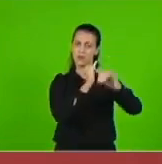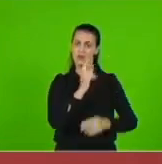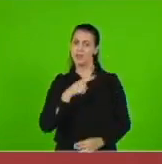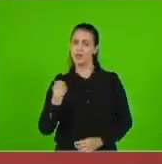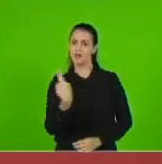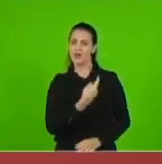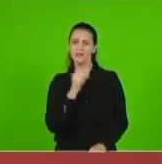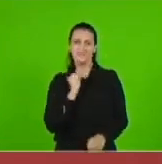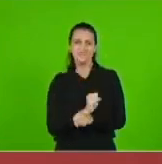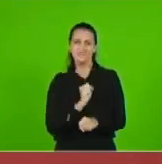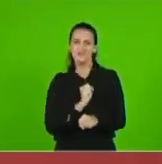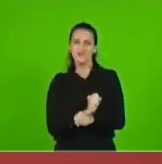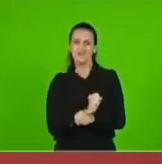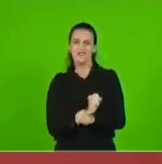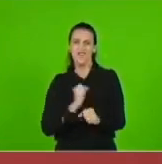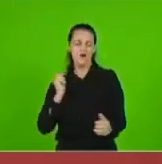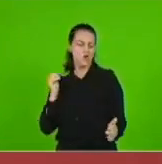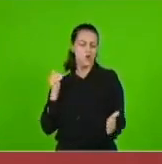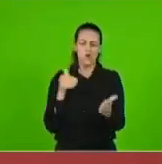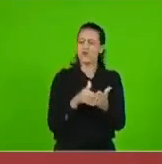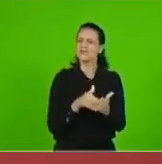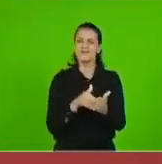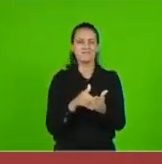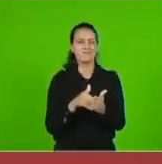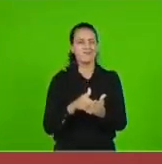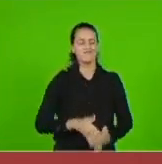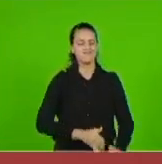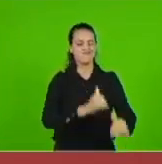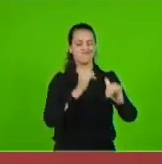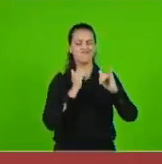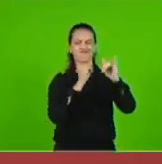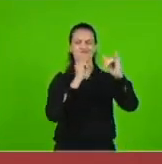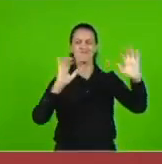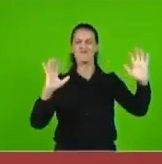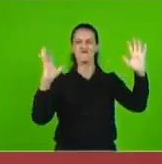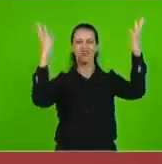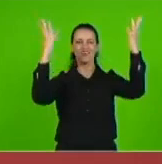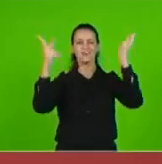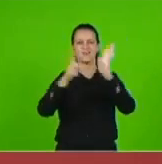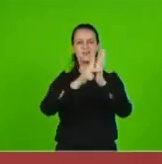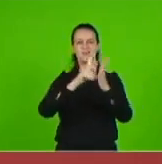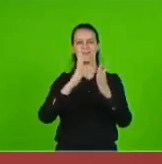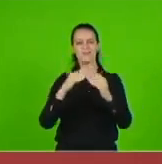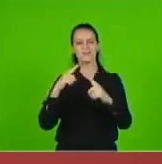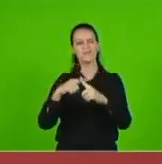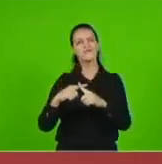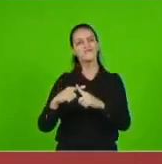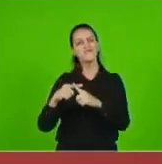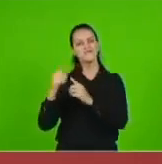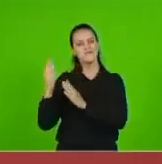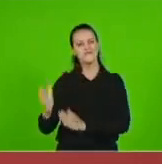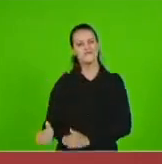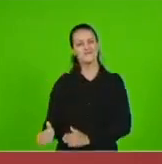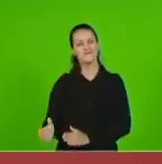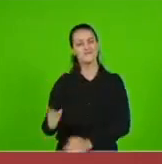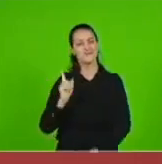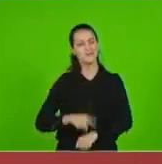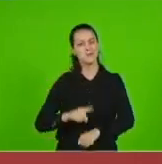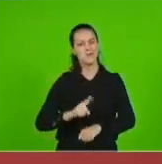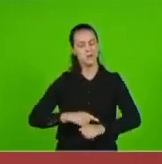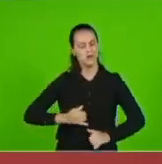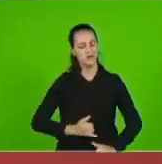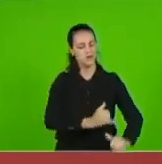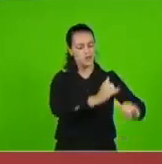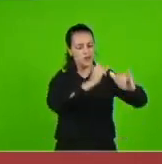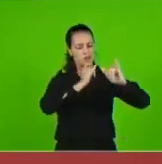Trumpets, we await for the last and greatest and glorious, most glorious Feast of